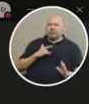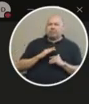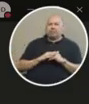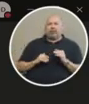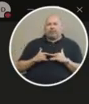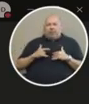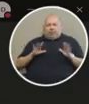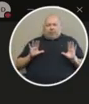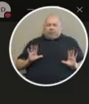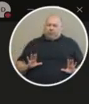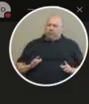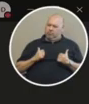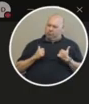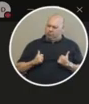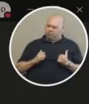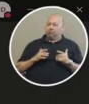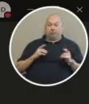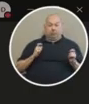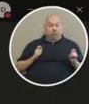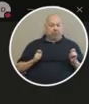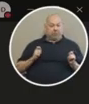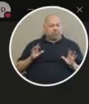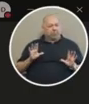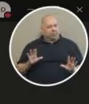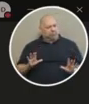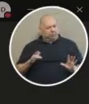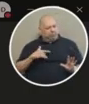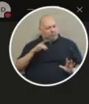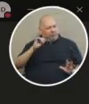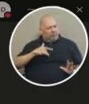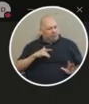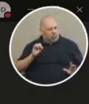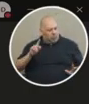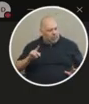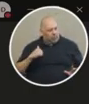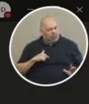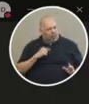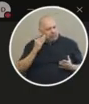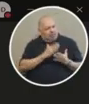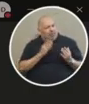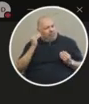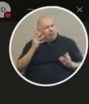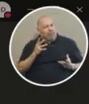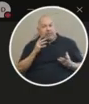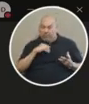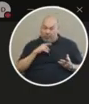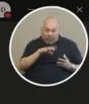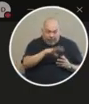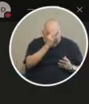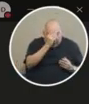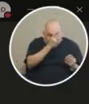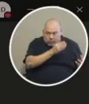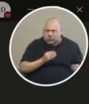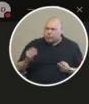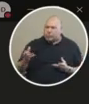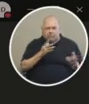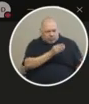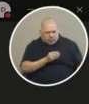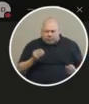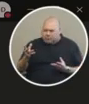comfortable in how we've made adjustments. We've gotten information to you as quickly as possible. I know some of you have